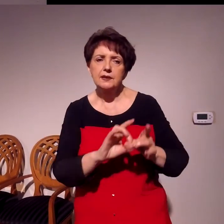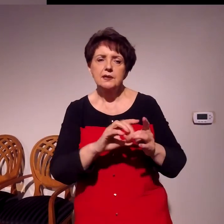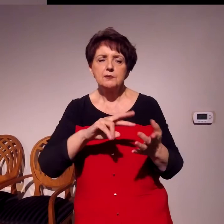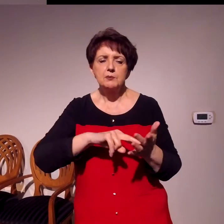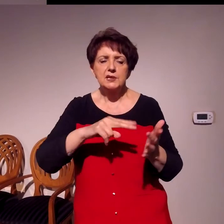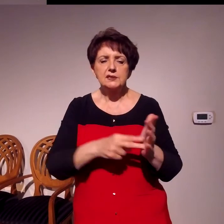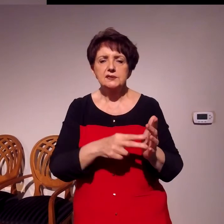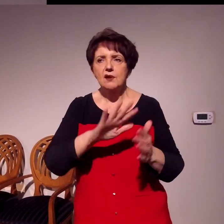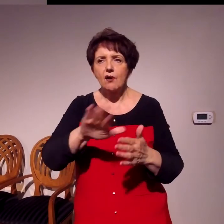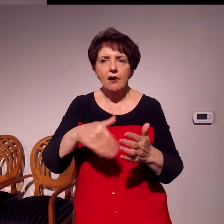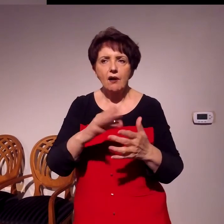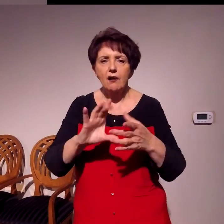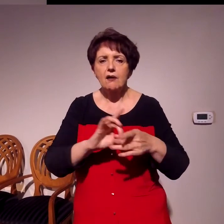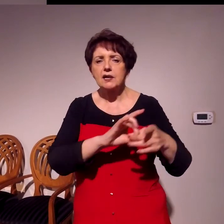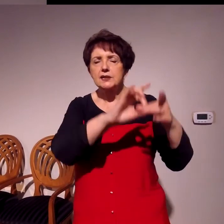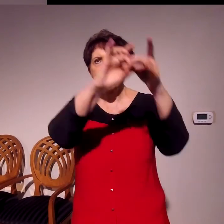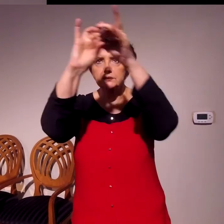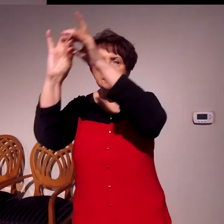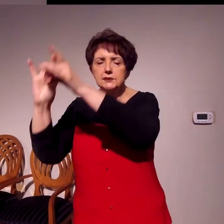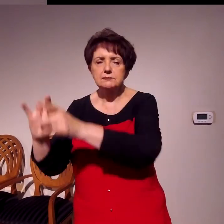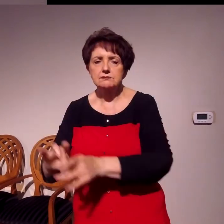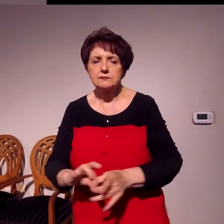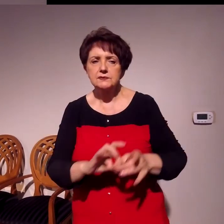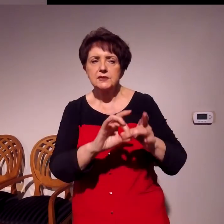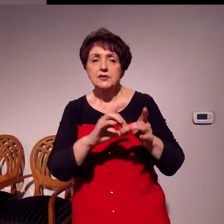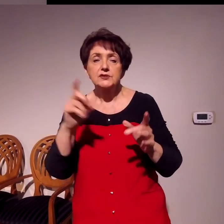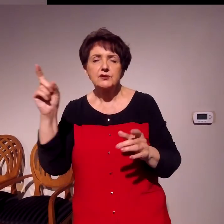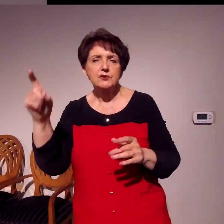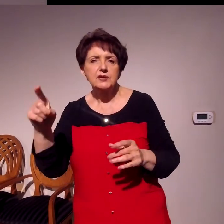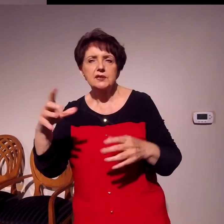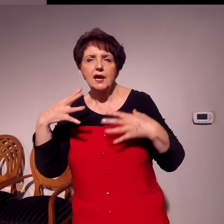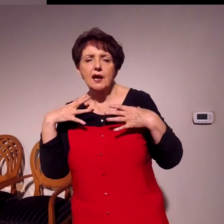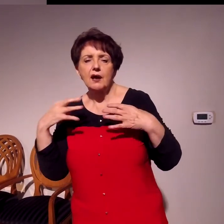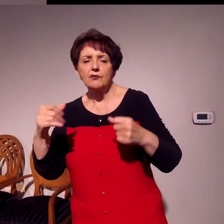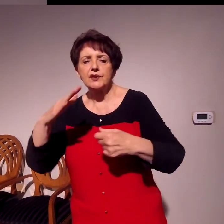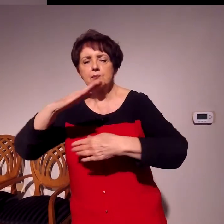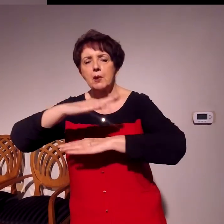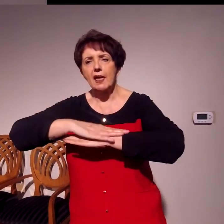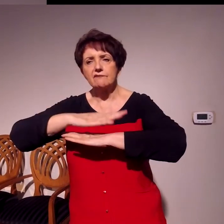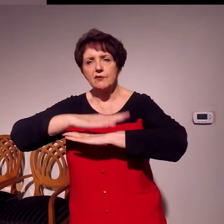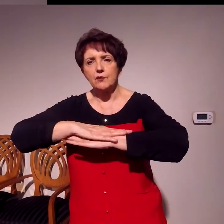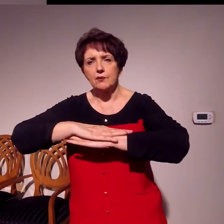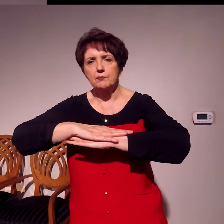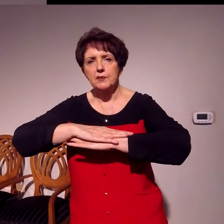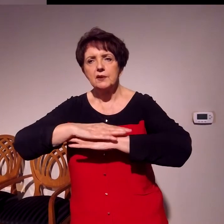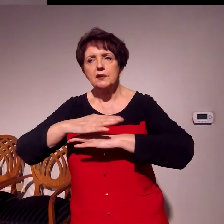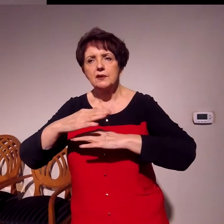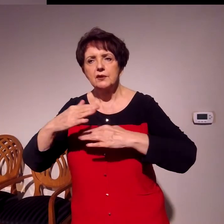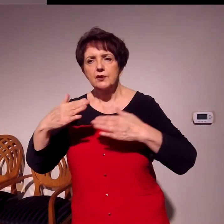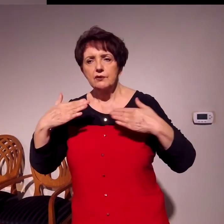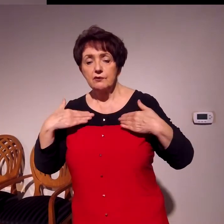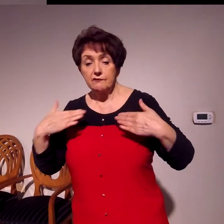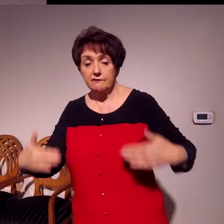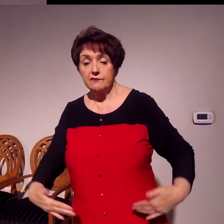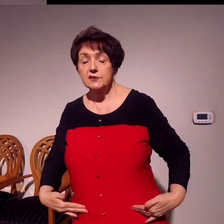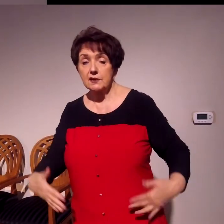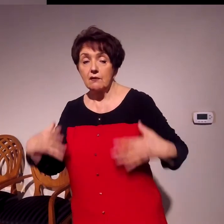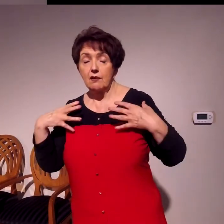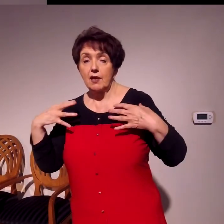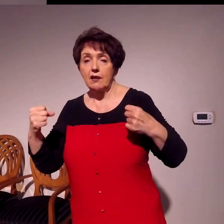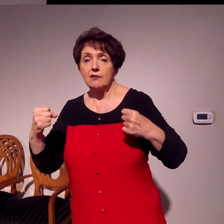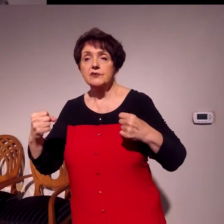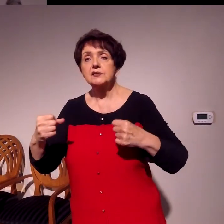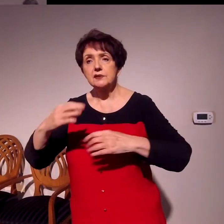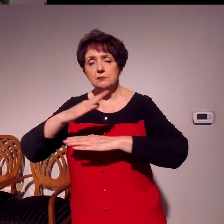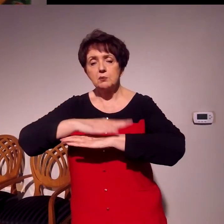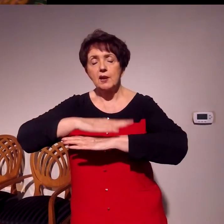and integrated. And so we need a healthy platform. Our physicality is a healthy platform